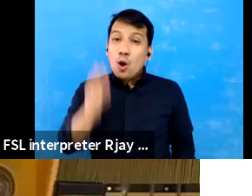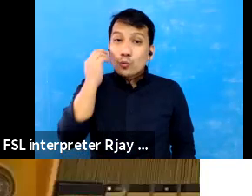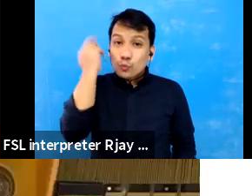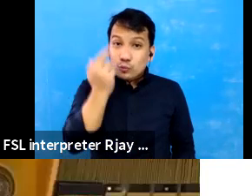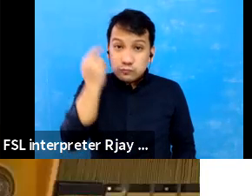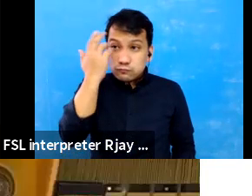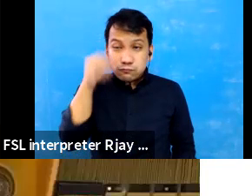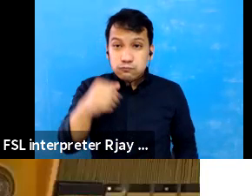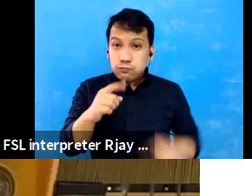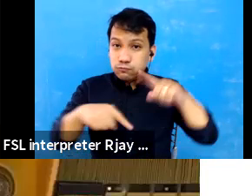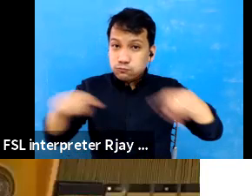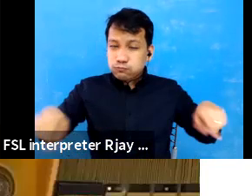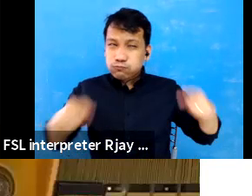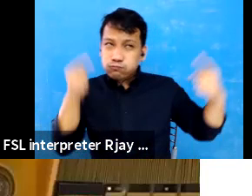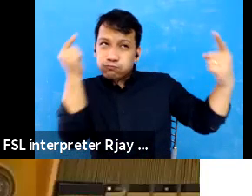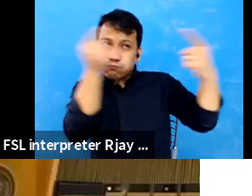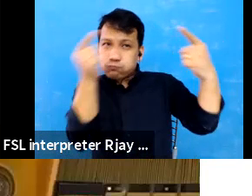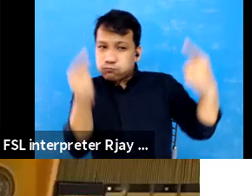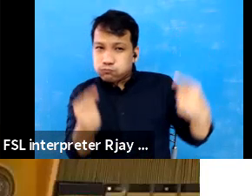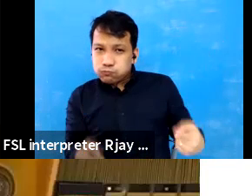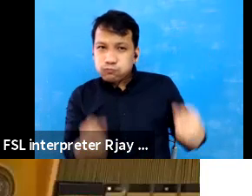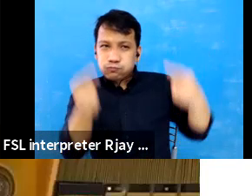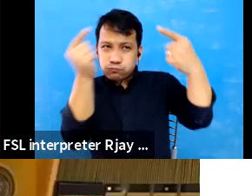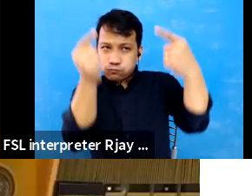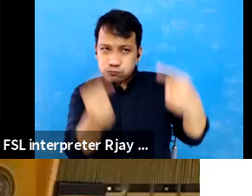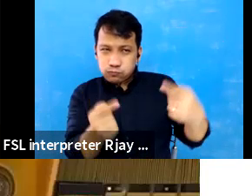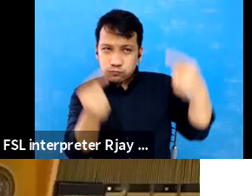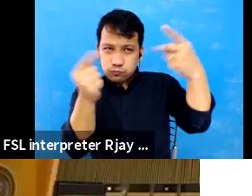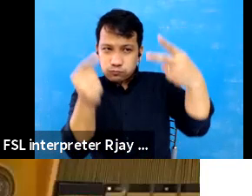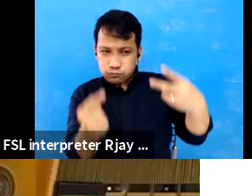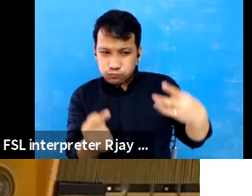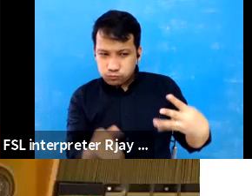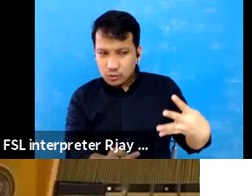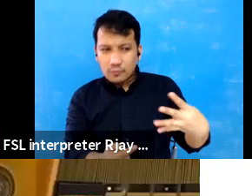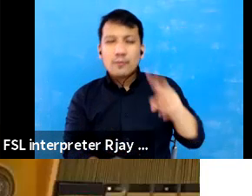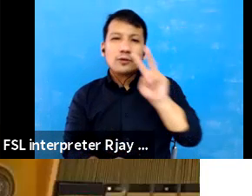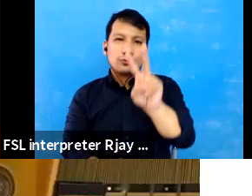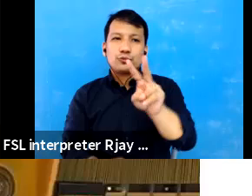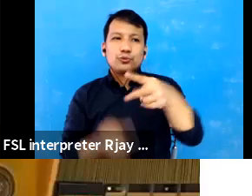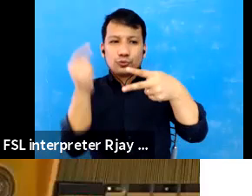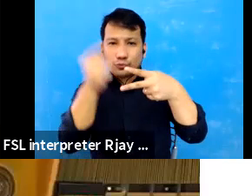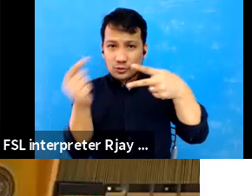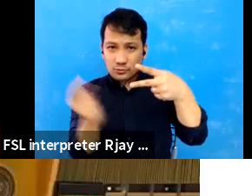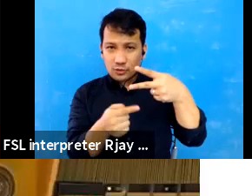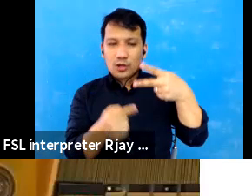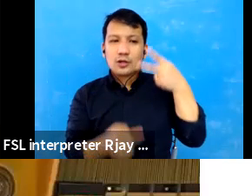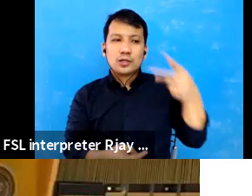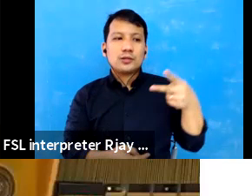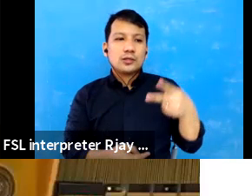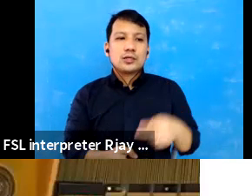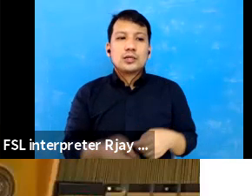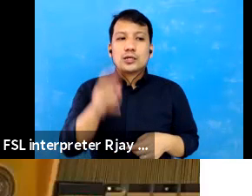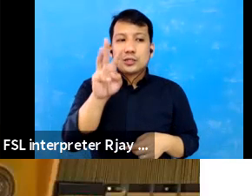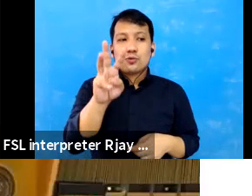are having these different targets, because there are two target setting assemblies globally. The first one is the World Health